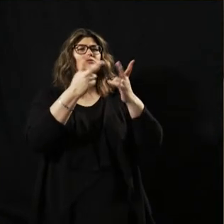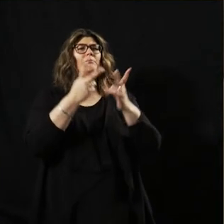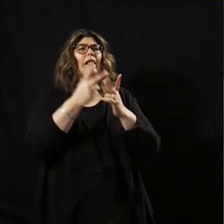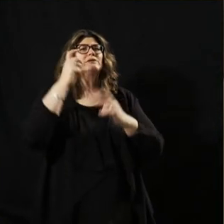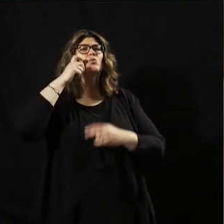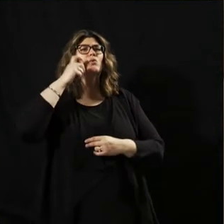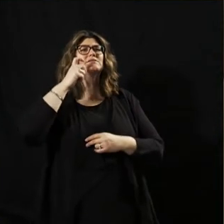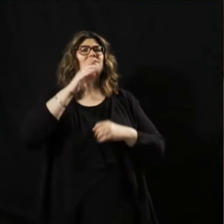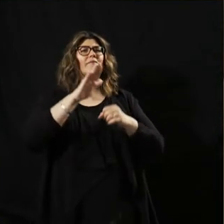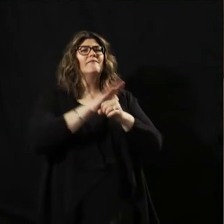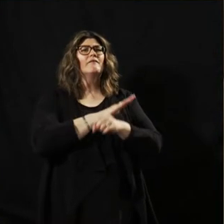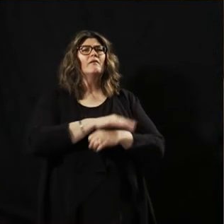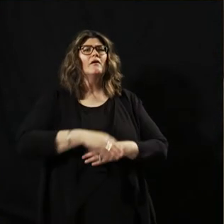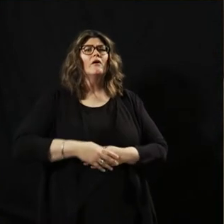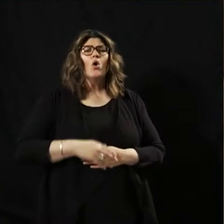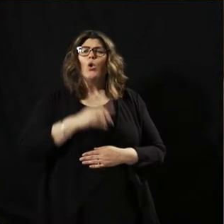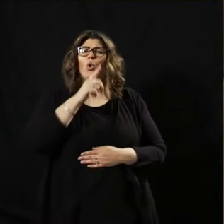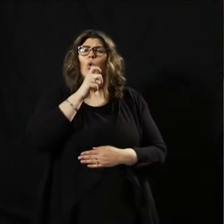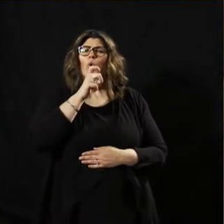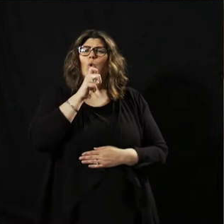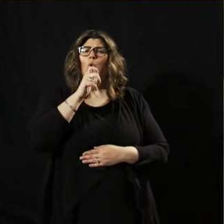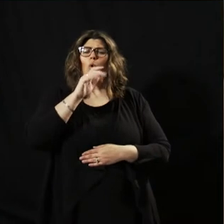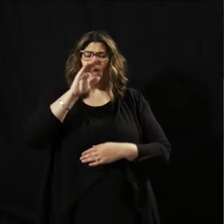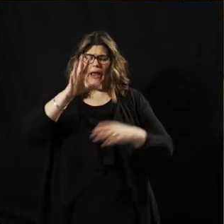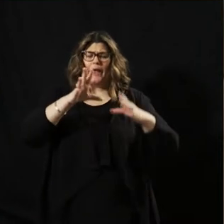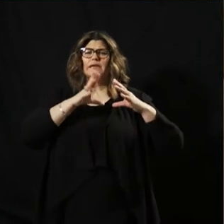has entered into her treasuries?